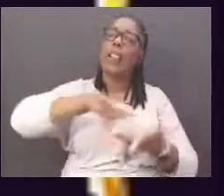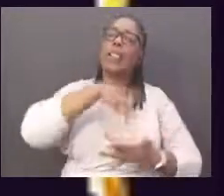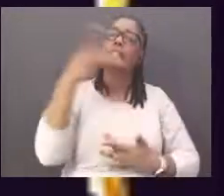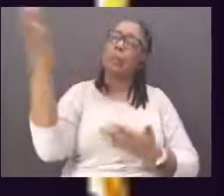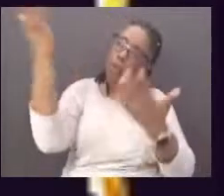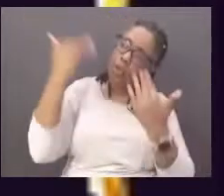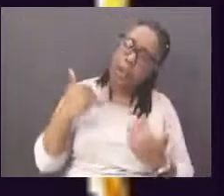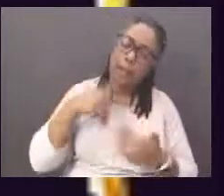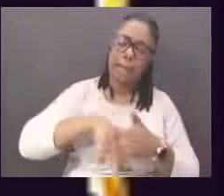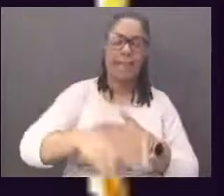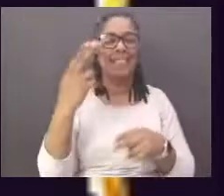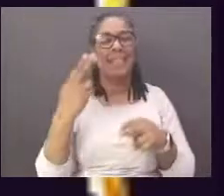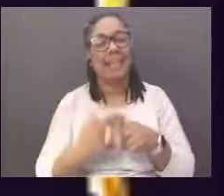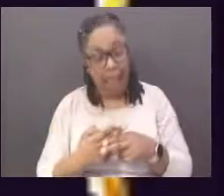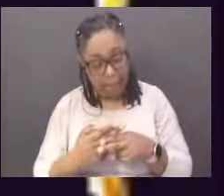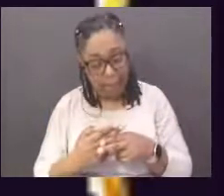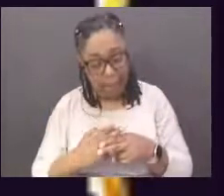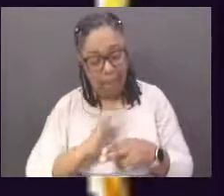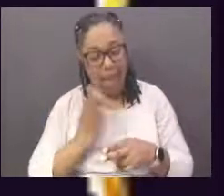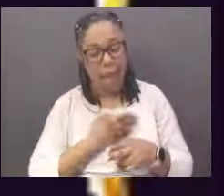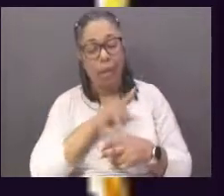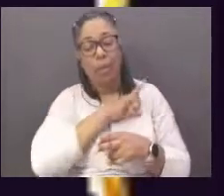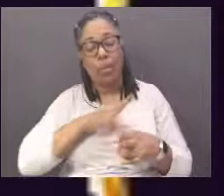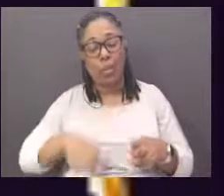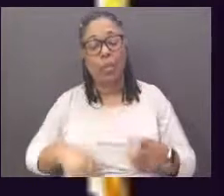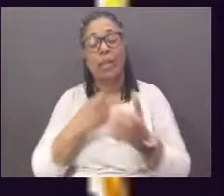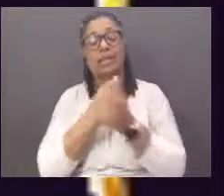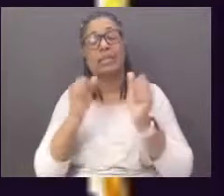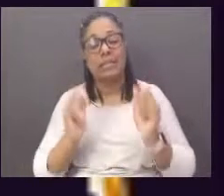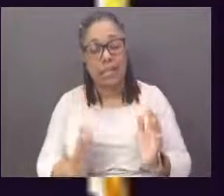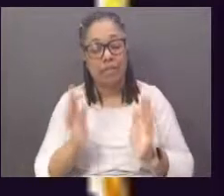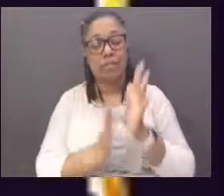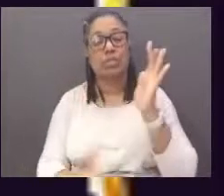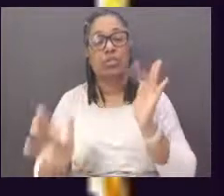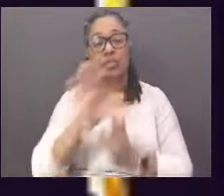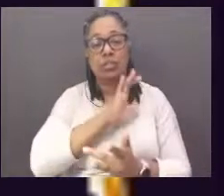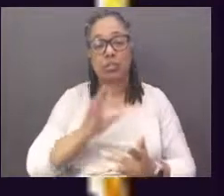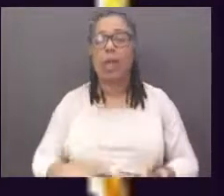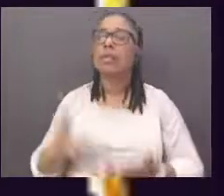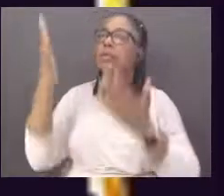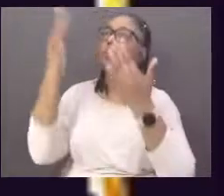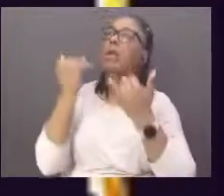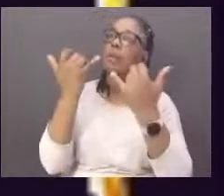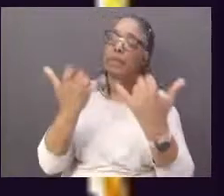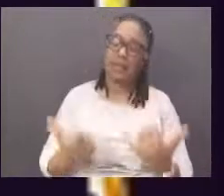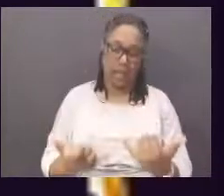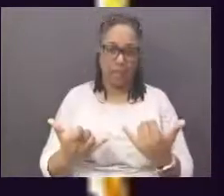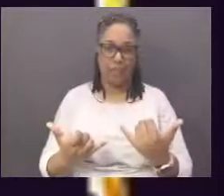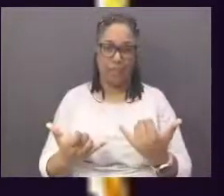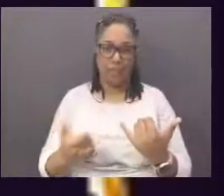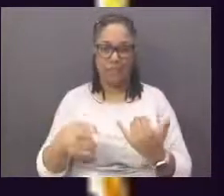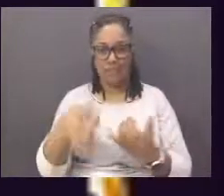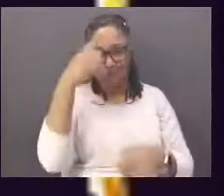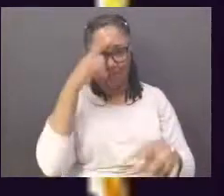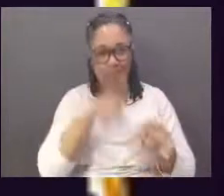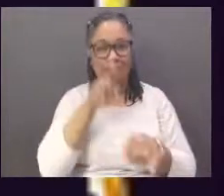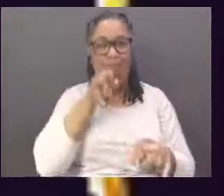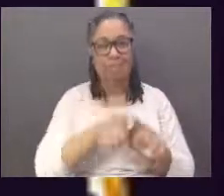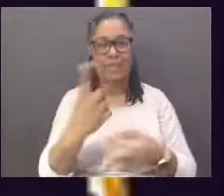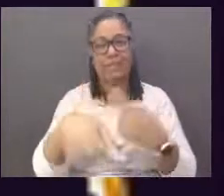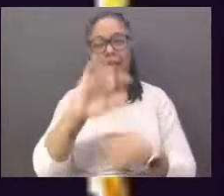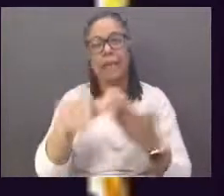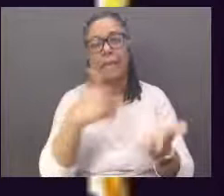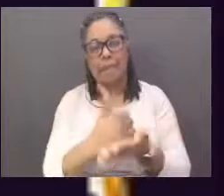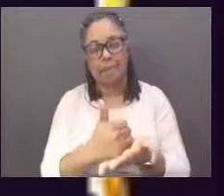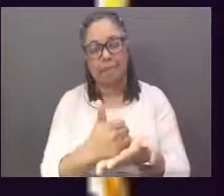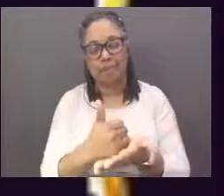in the name of our Lord and Savior, Jesus Christ. Come right now. And the brothers and sisters of Christ said, amen. The